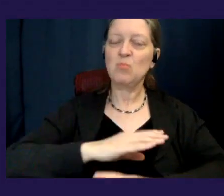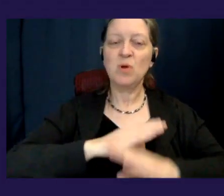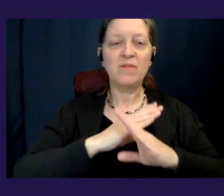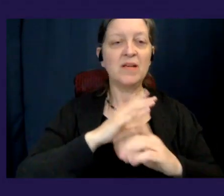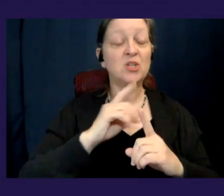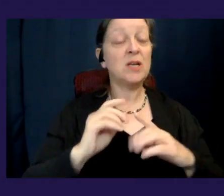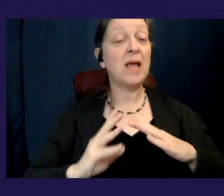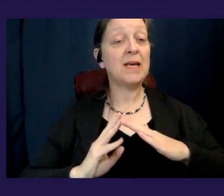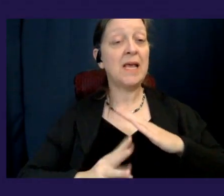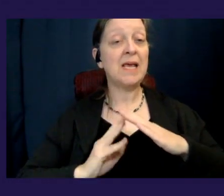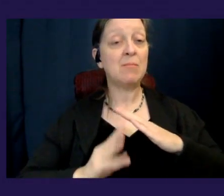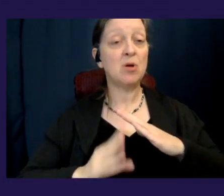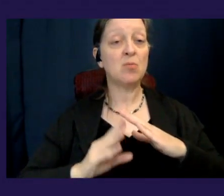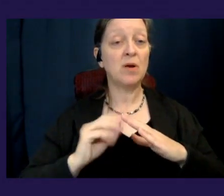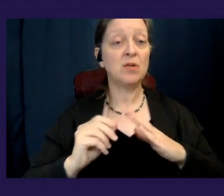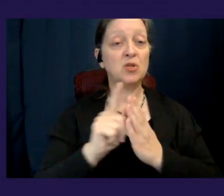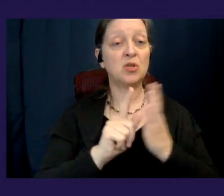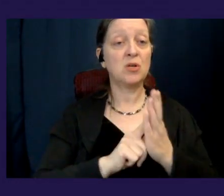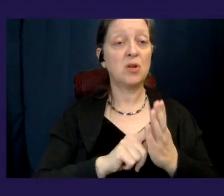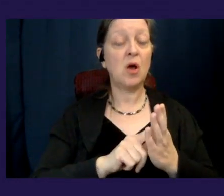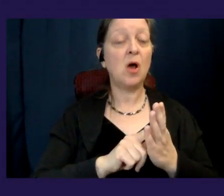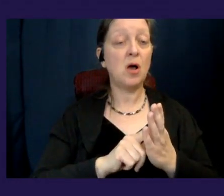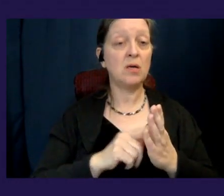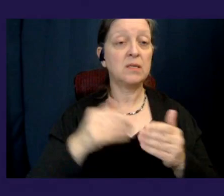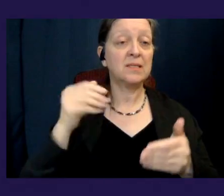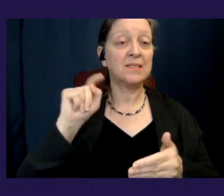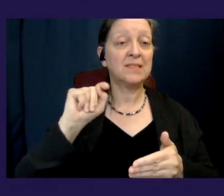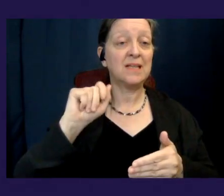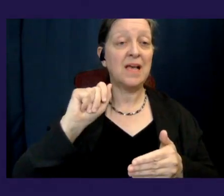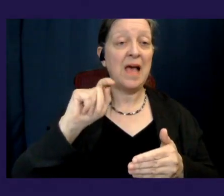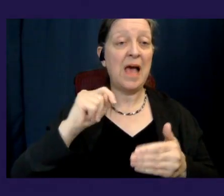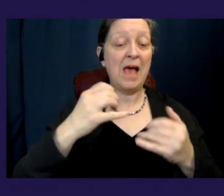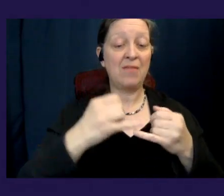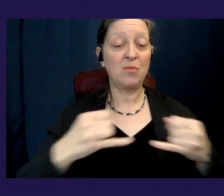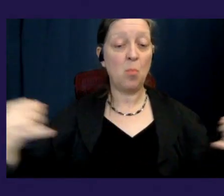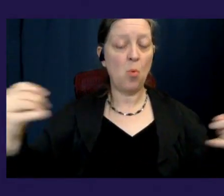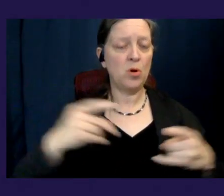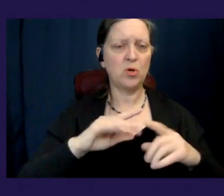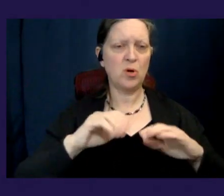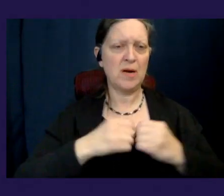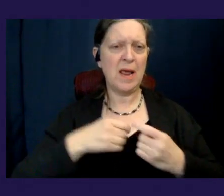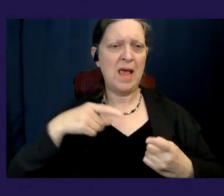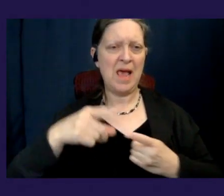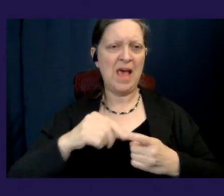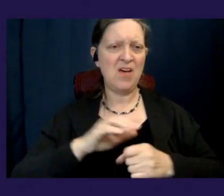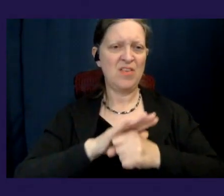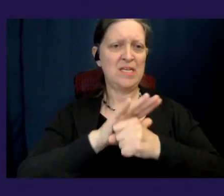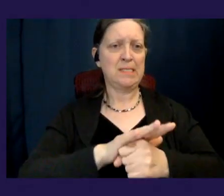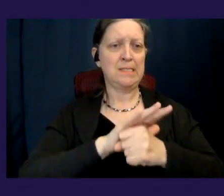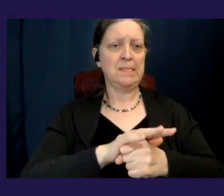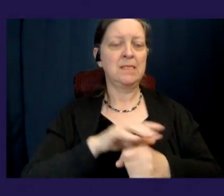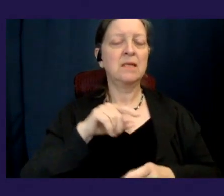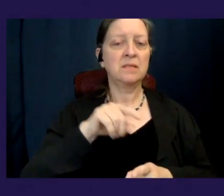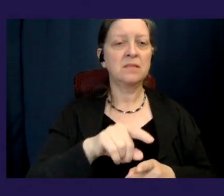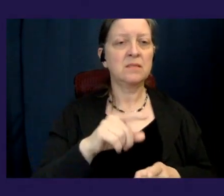on the United States. So I think there will be a link in our information.